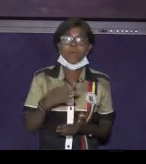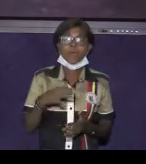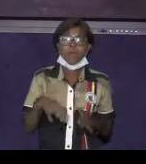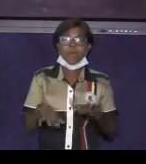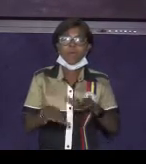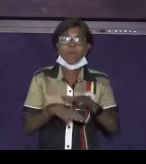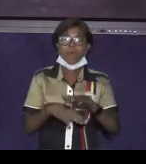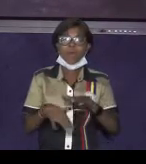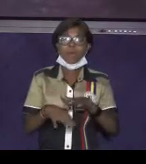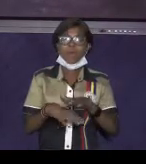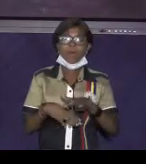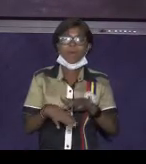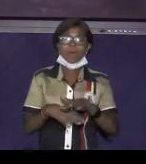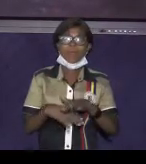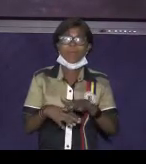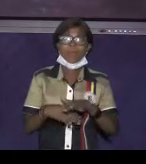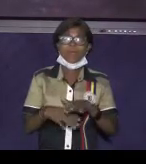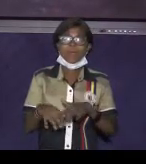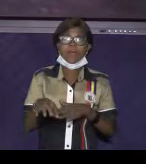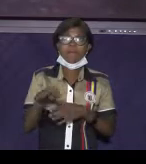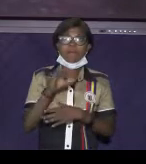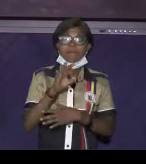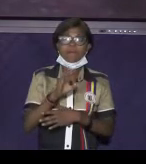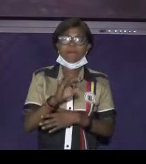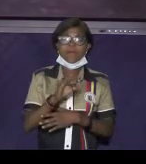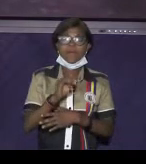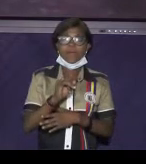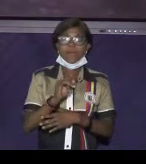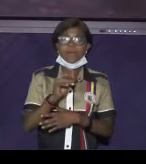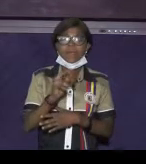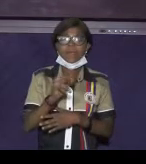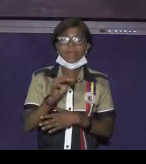under the final verb be.